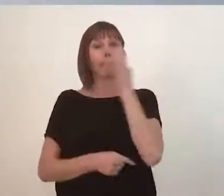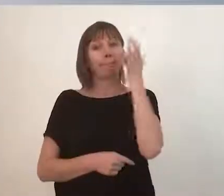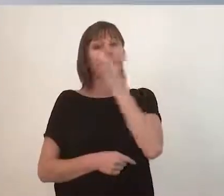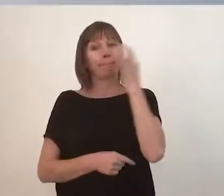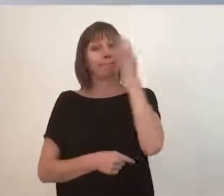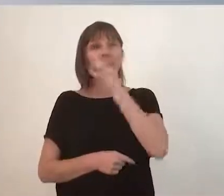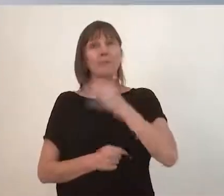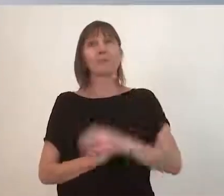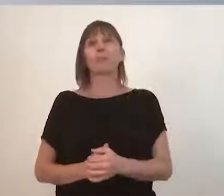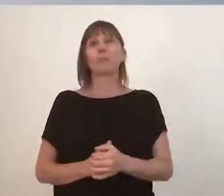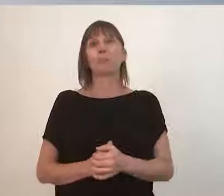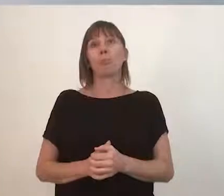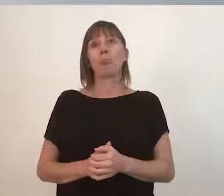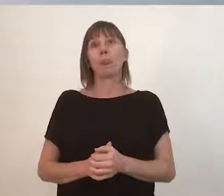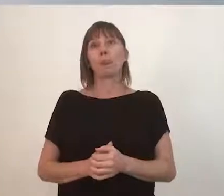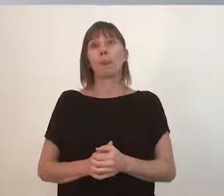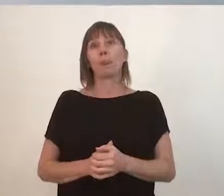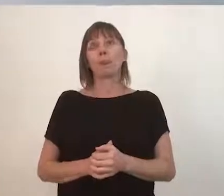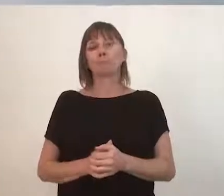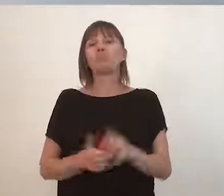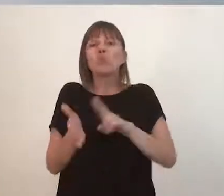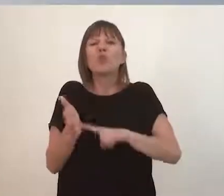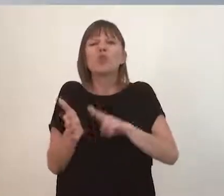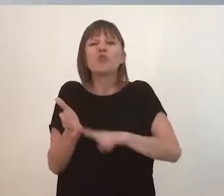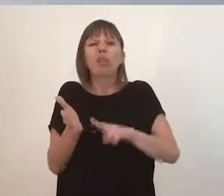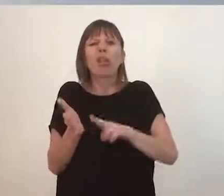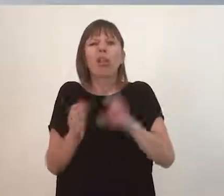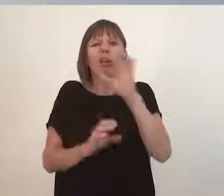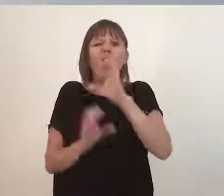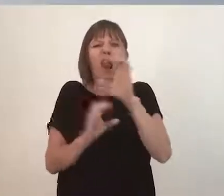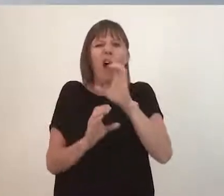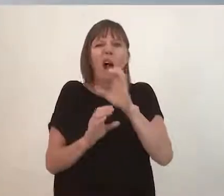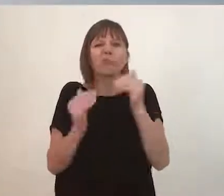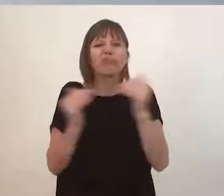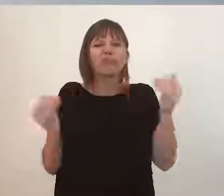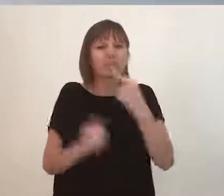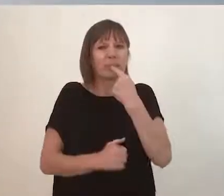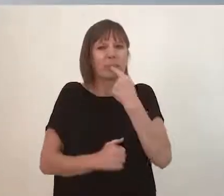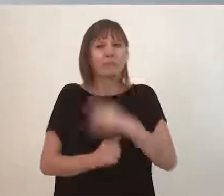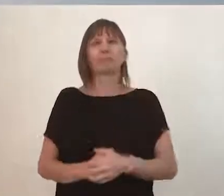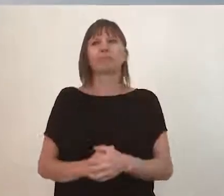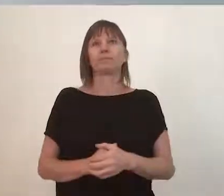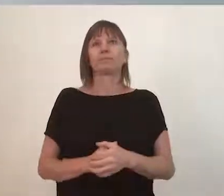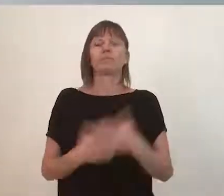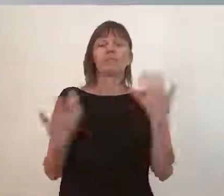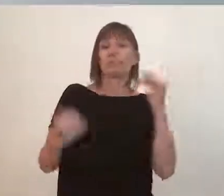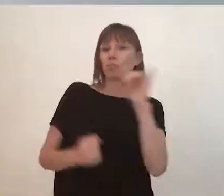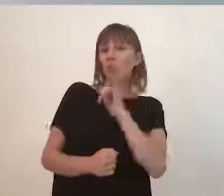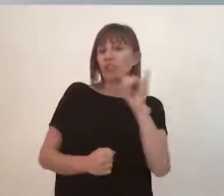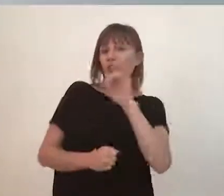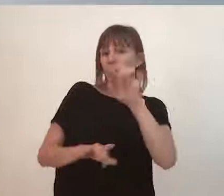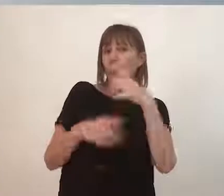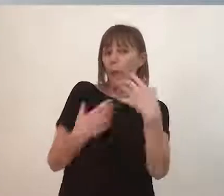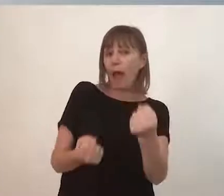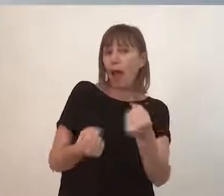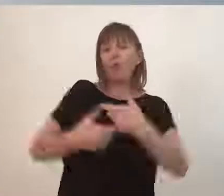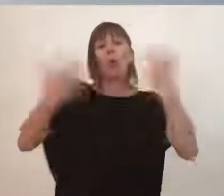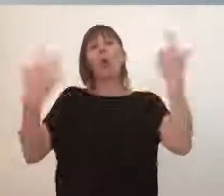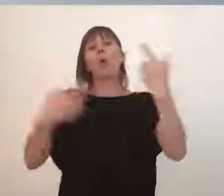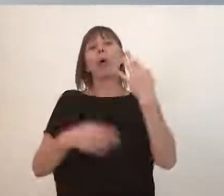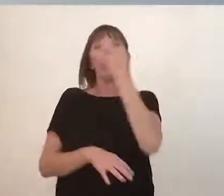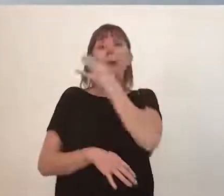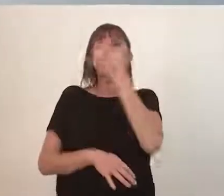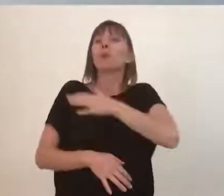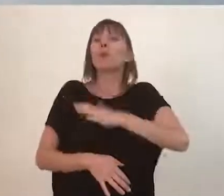and I'm using Bobbi Brown lipstick, and it's just a really nice neutral shade for my lips. And you just need whatever